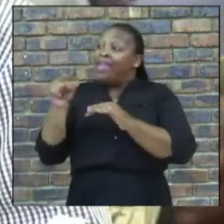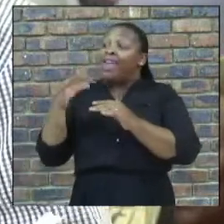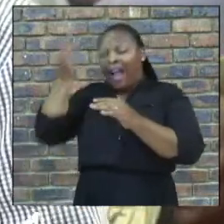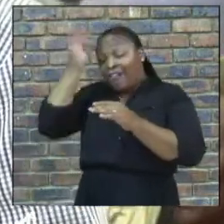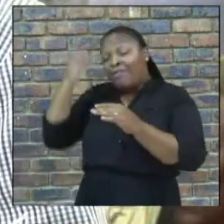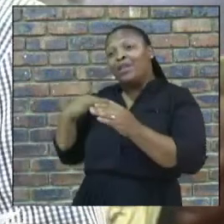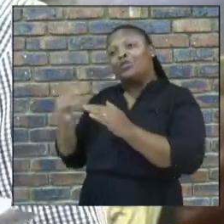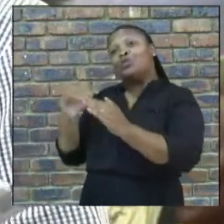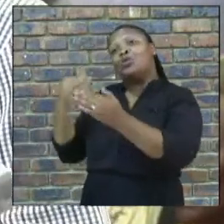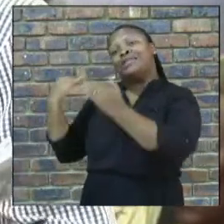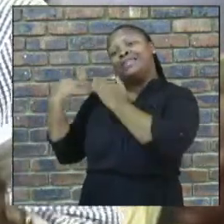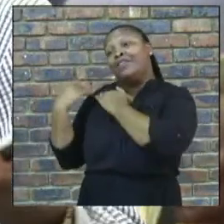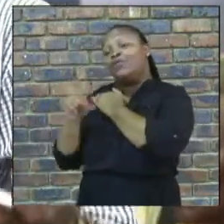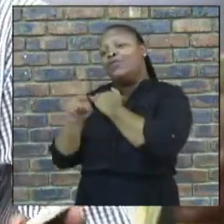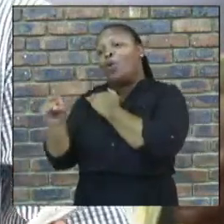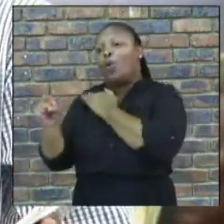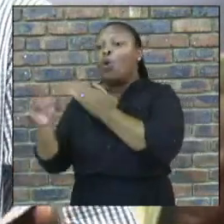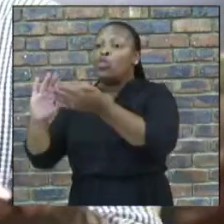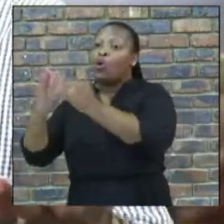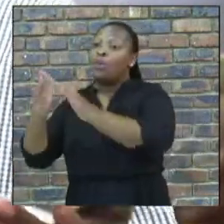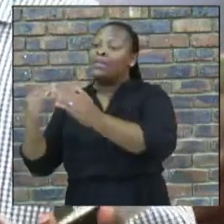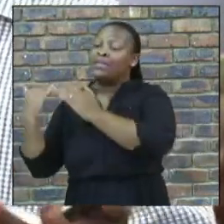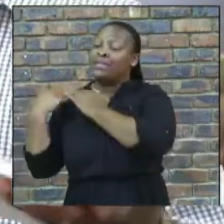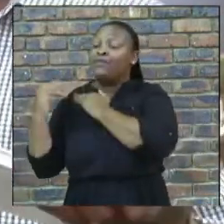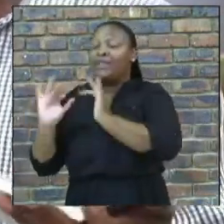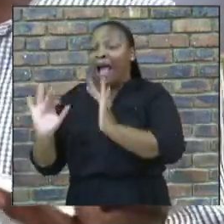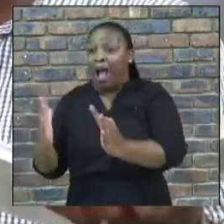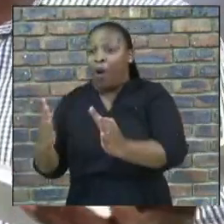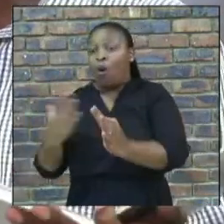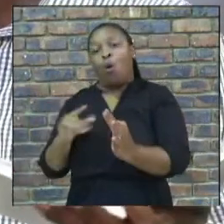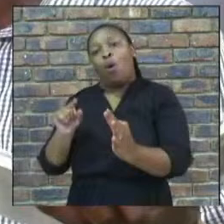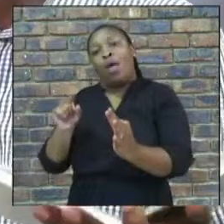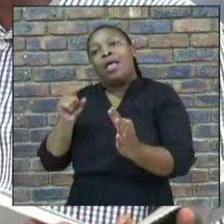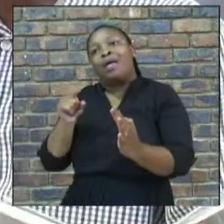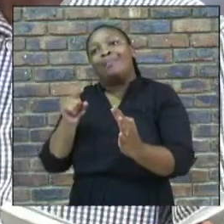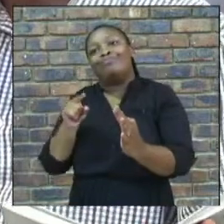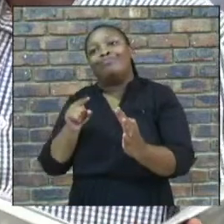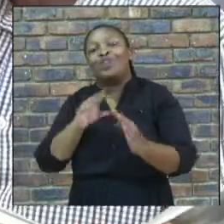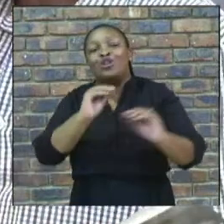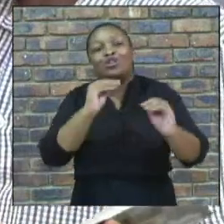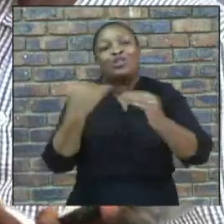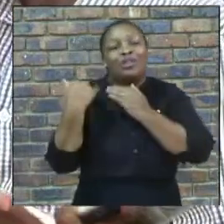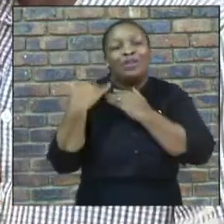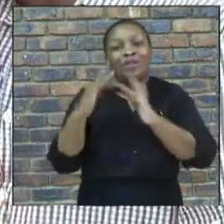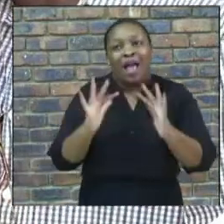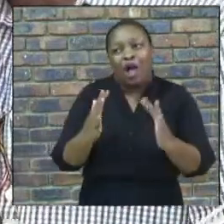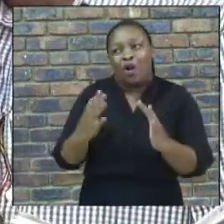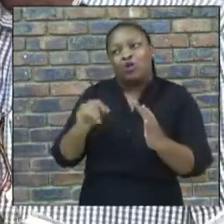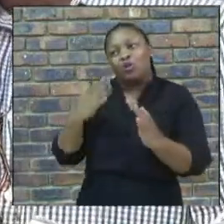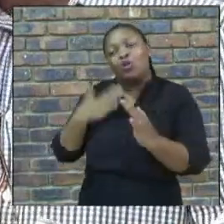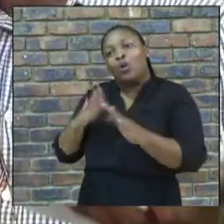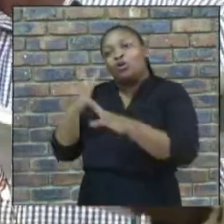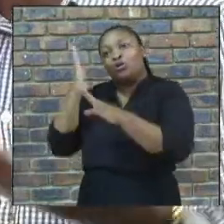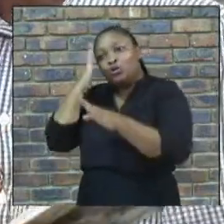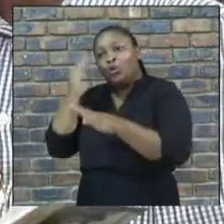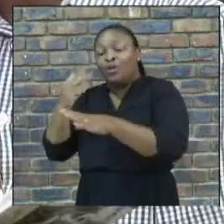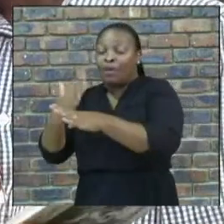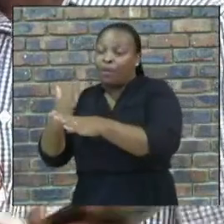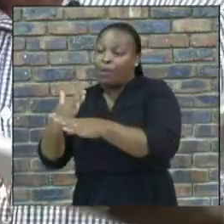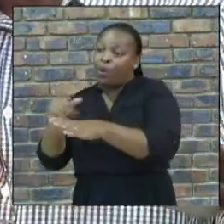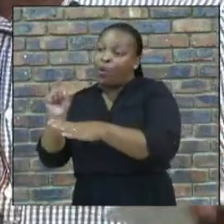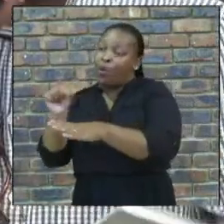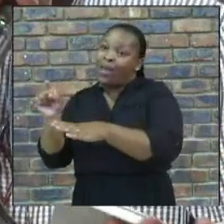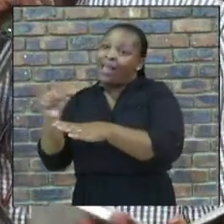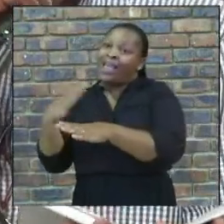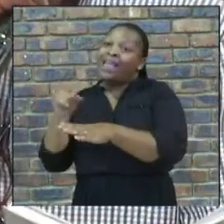also osebenzako maybe sekayaqakeka phambili sekusetshenzwa, can that person exchange